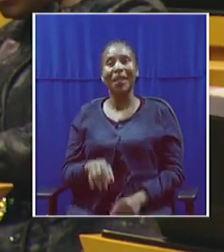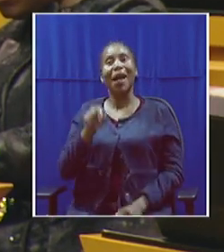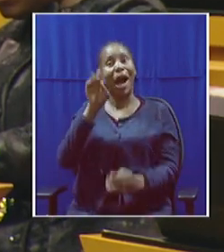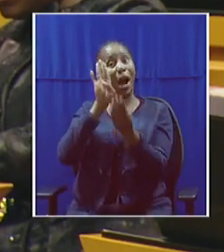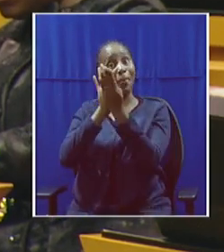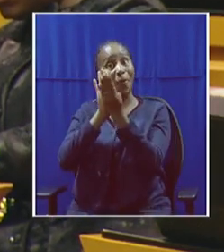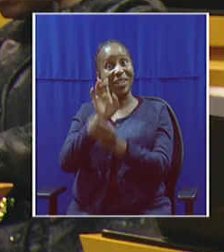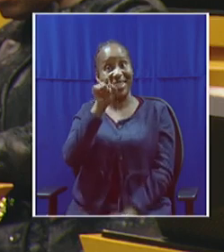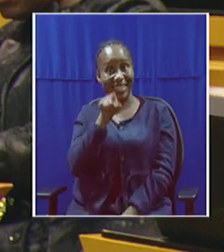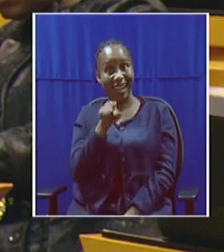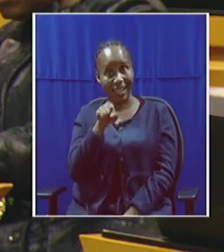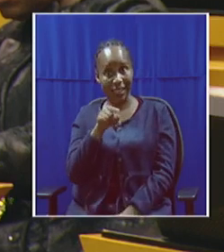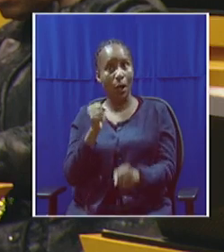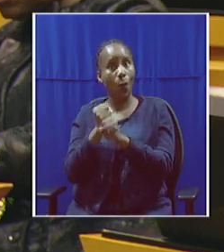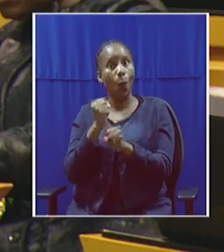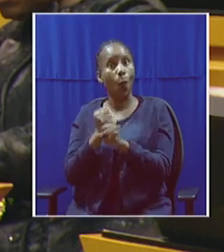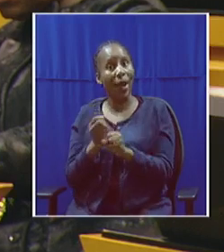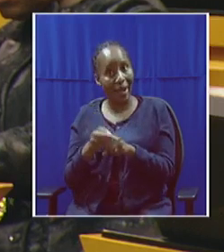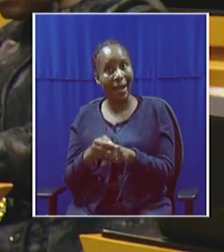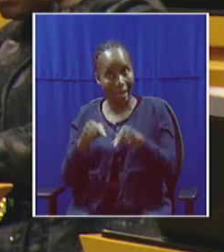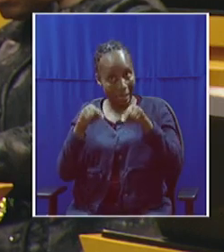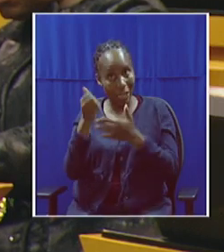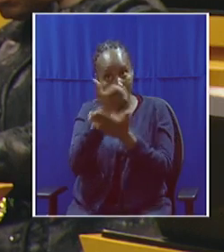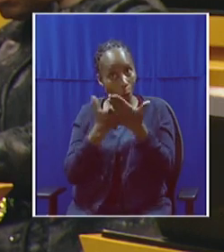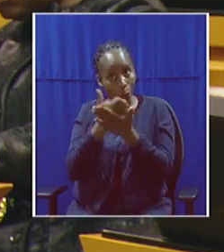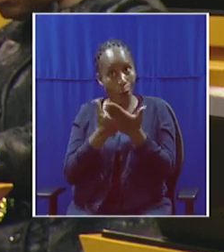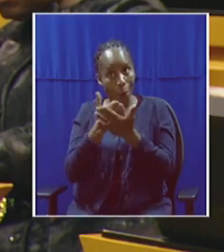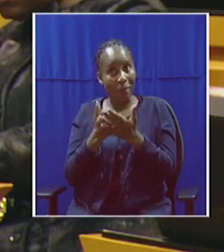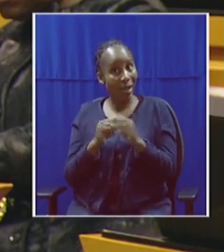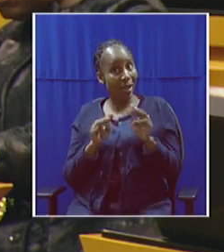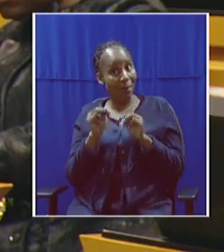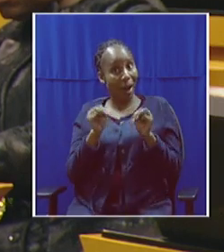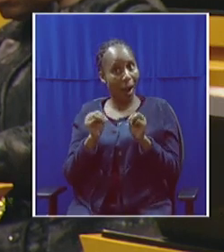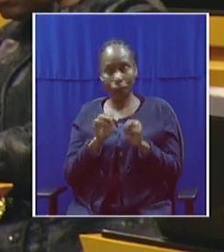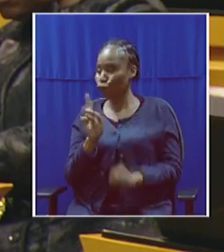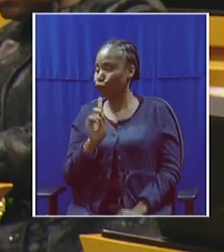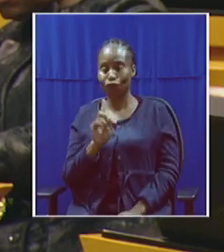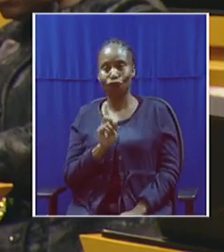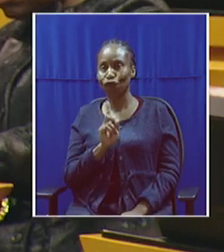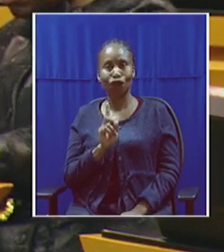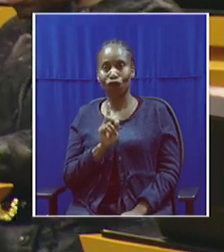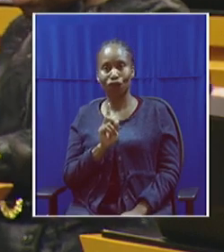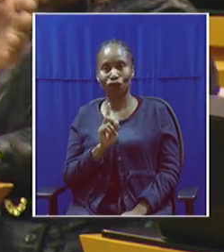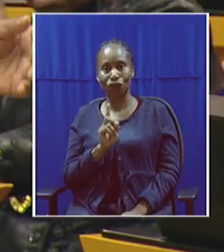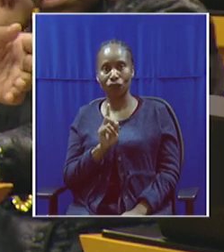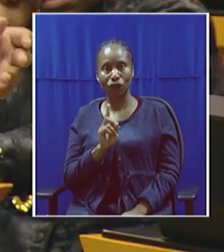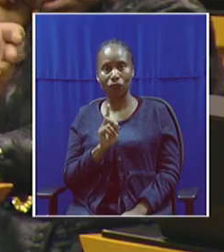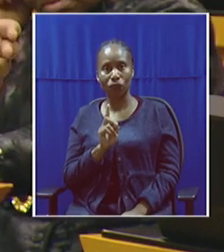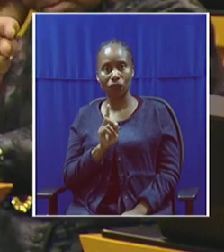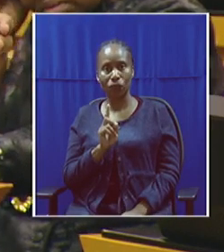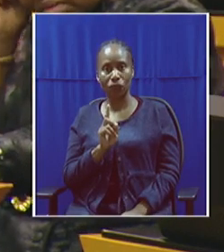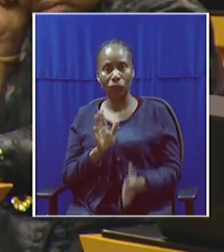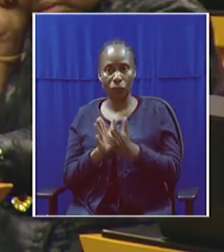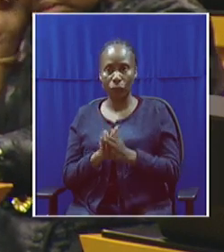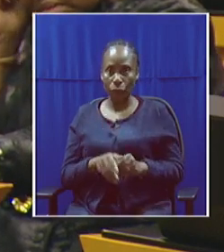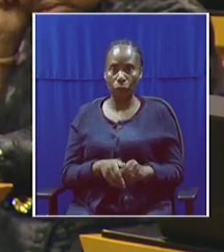doesn't work in managing the economy you don't switch like a